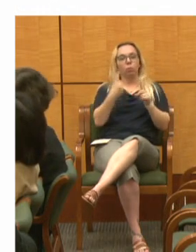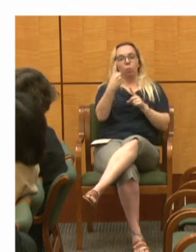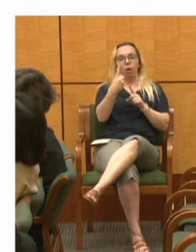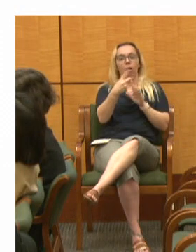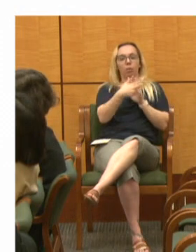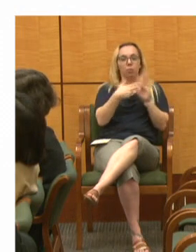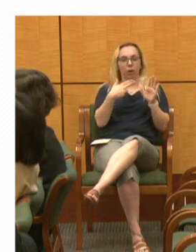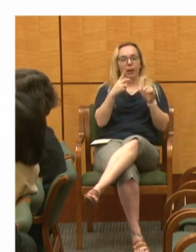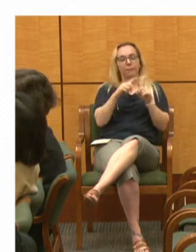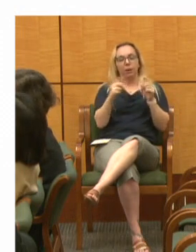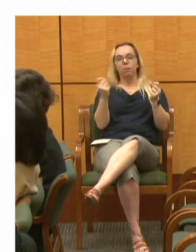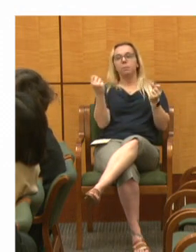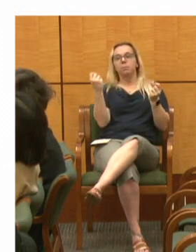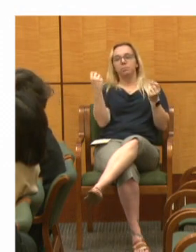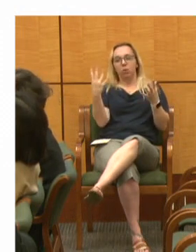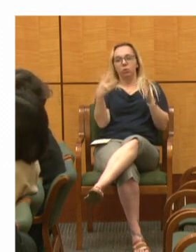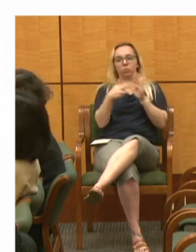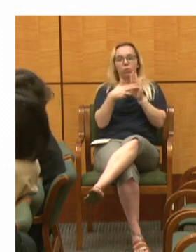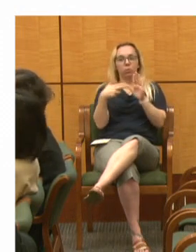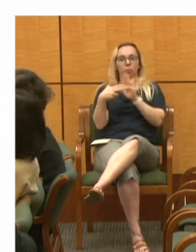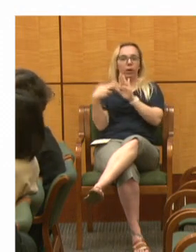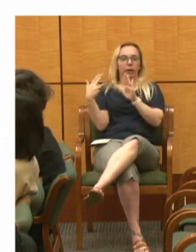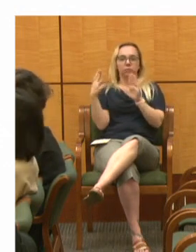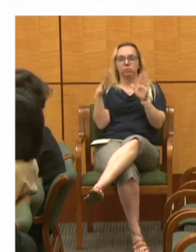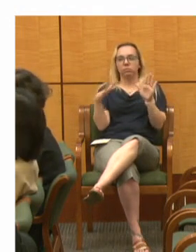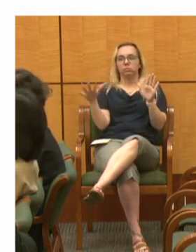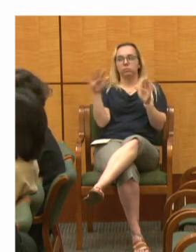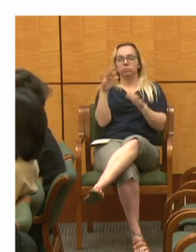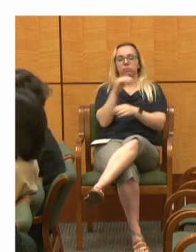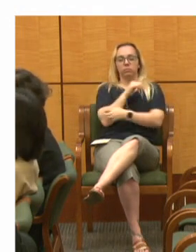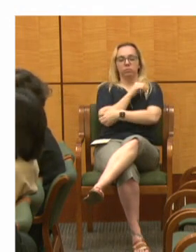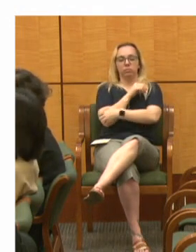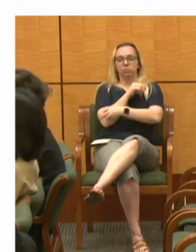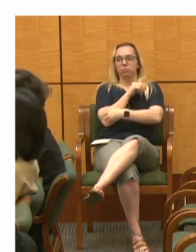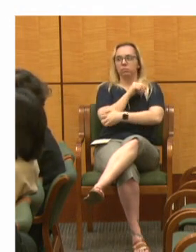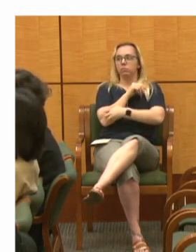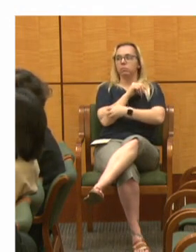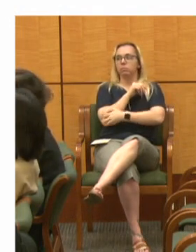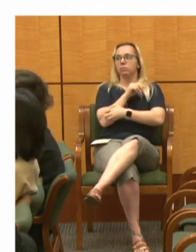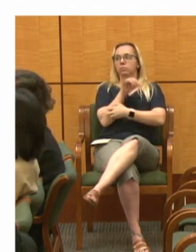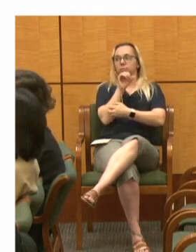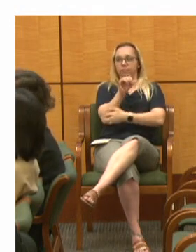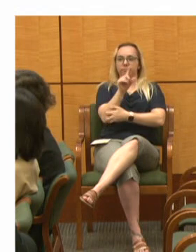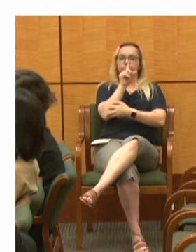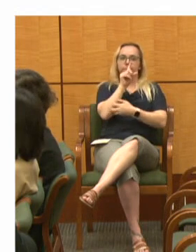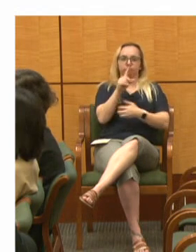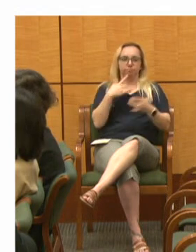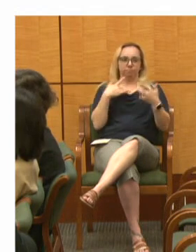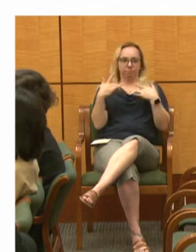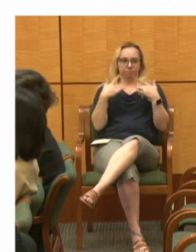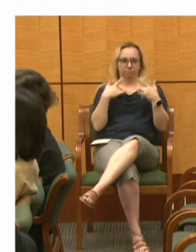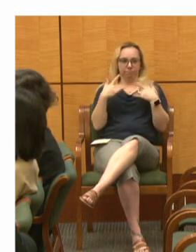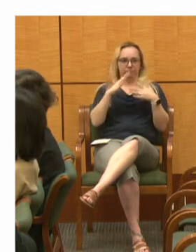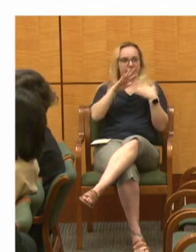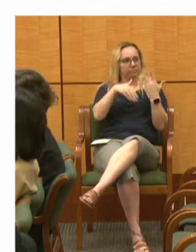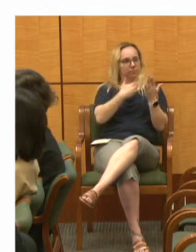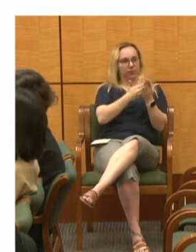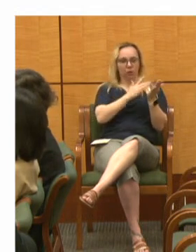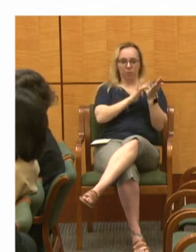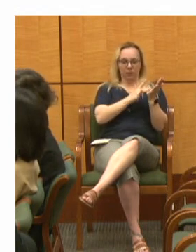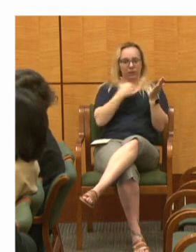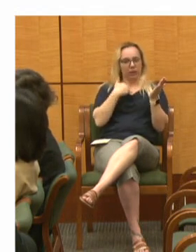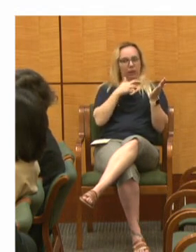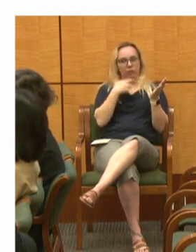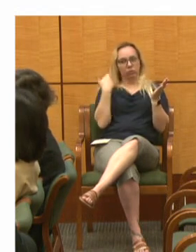multiple brands that are all over the websites here. And that is a tremendous concern because all medications have risks. These are